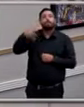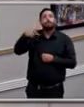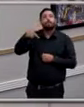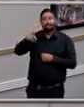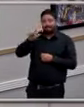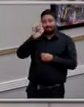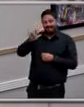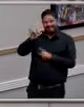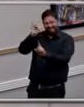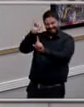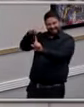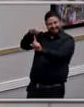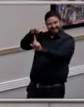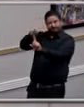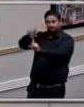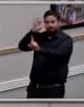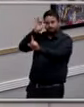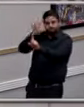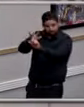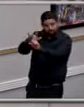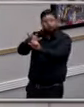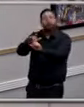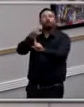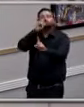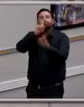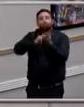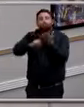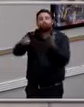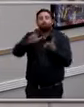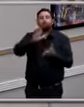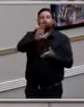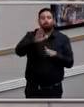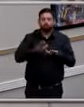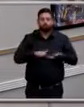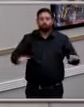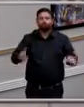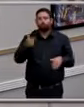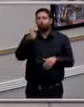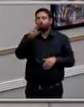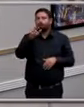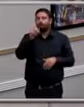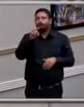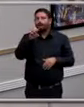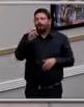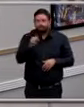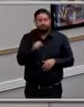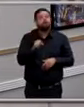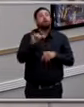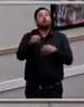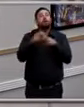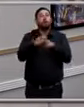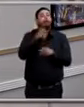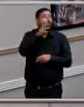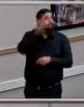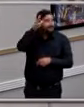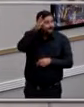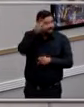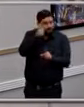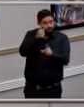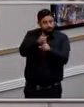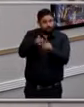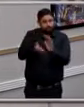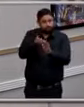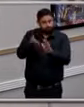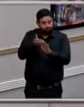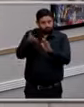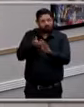the official place where you can check your child's grades. That's Parent Self-Serve that you can find under the Online